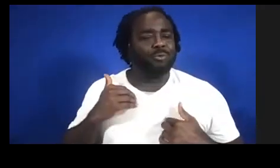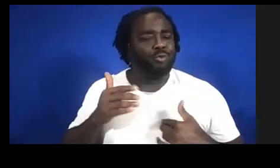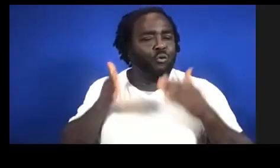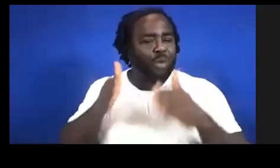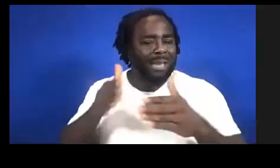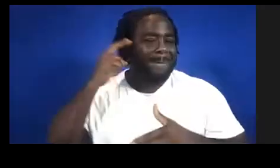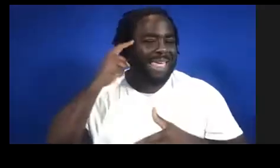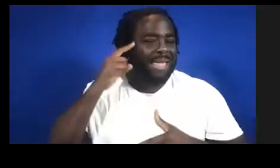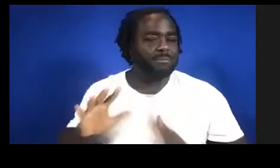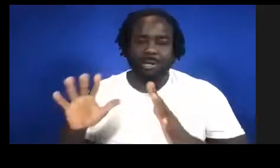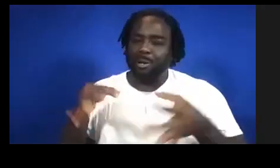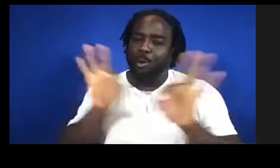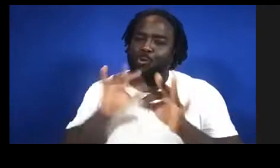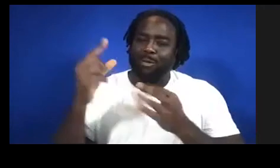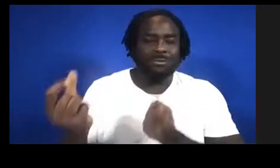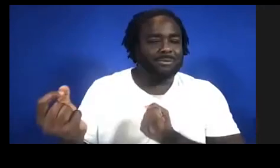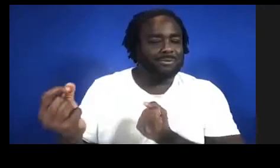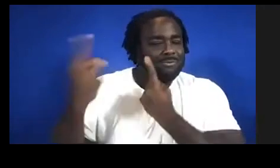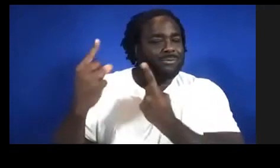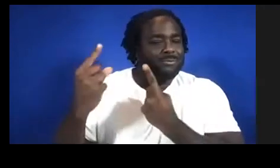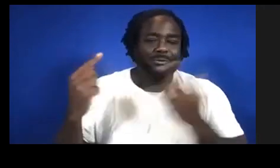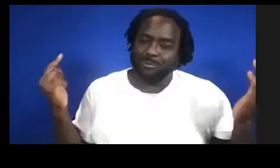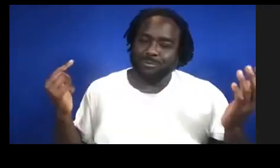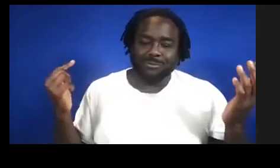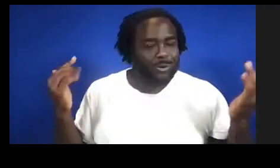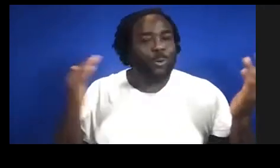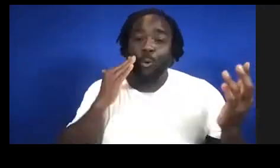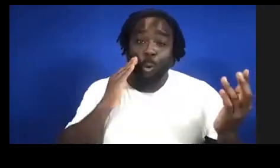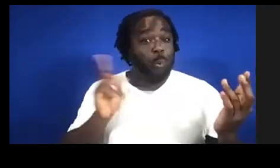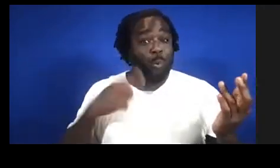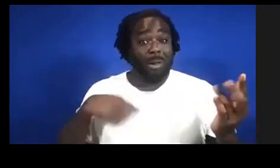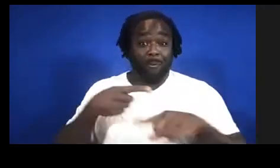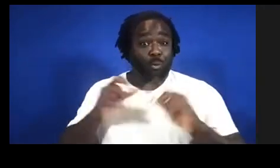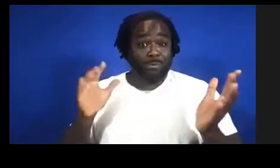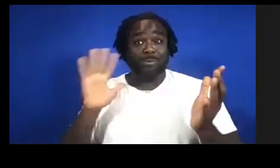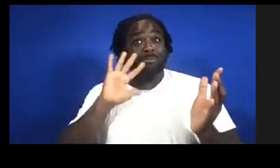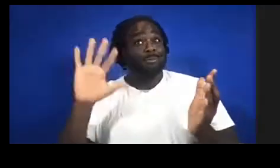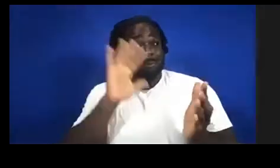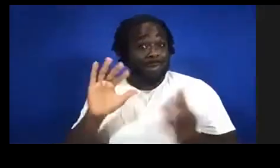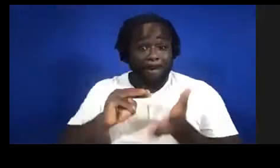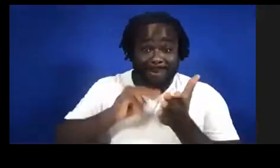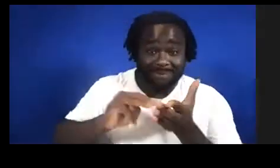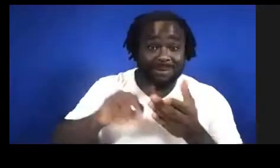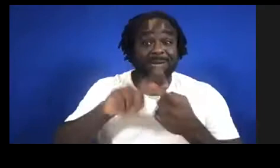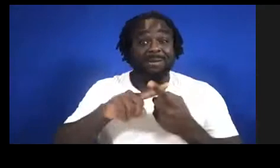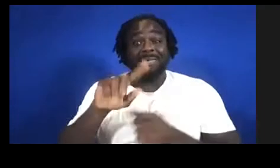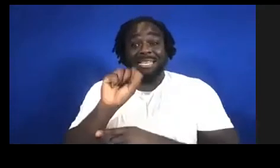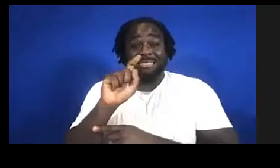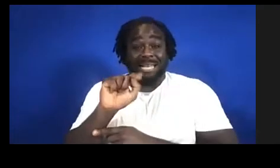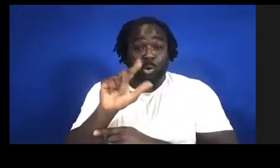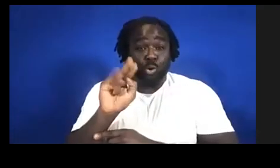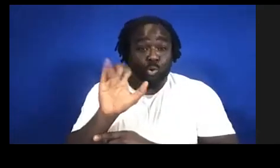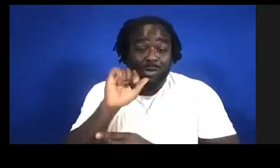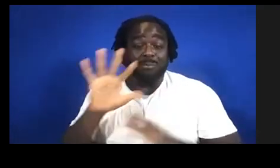But at the same time, he got some hood mentality. He know exactly where I'm coming